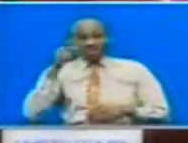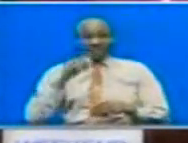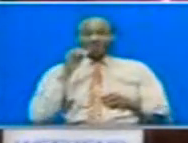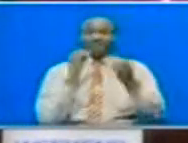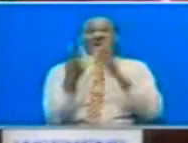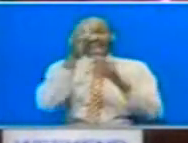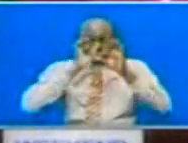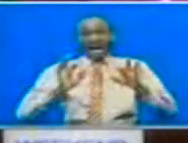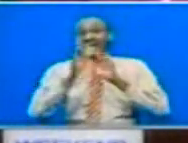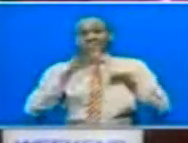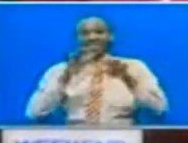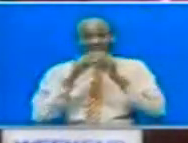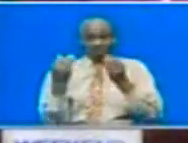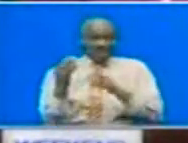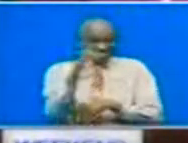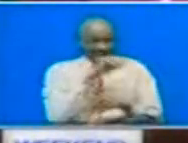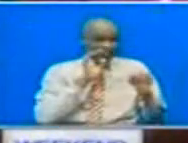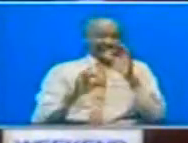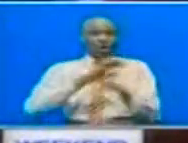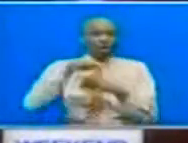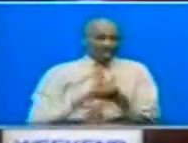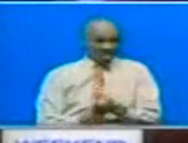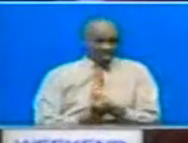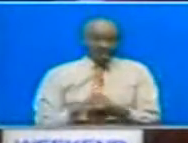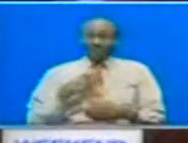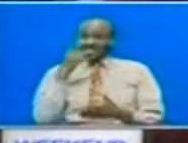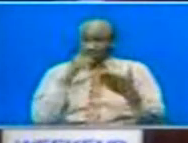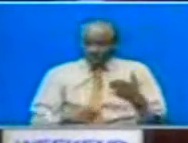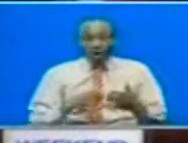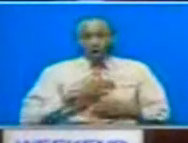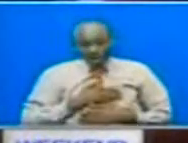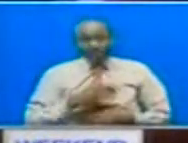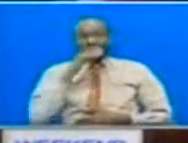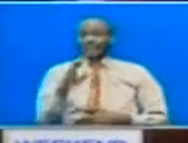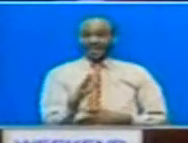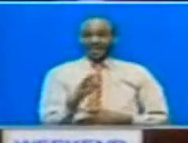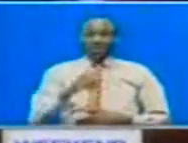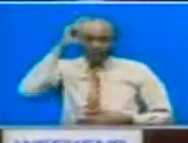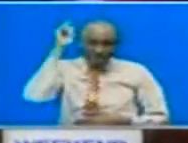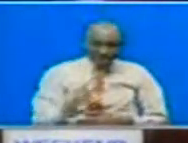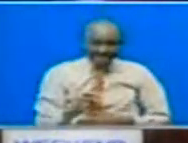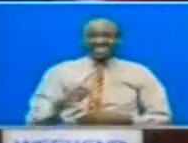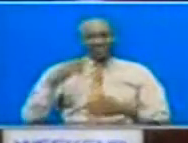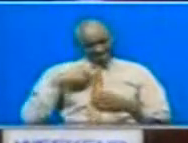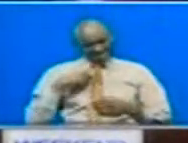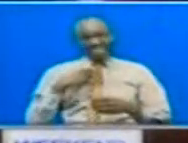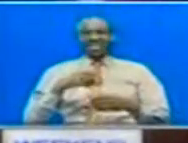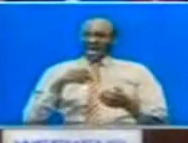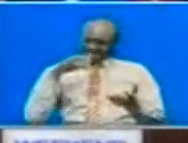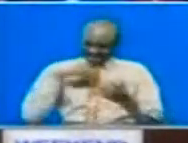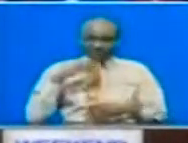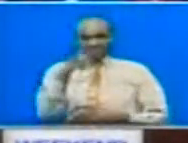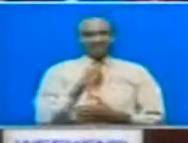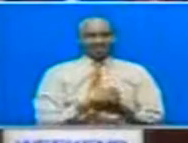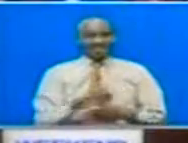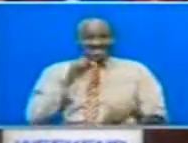fire in the house with your children and all your relatives in the house. What am I saying? Honorable Speaker, We must rise to the occasion.